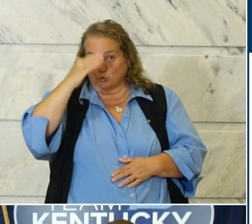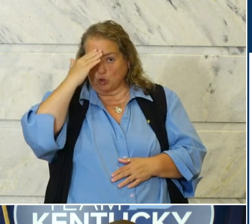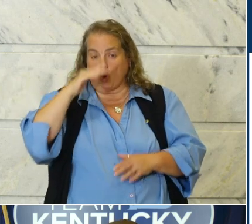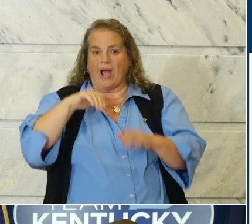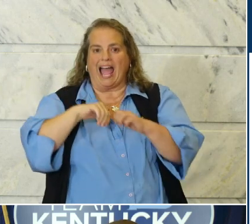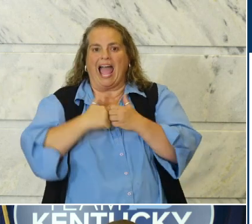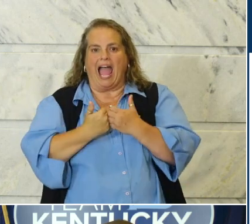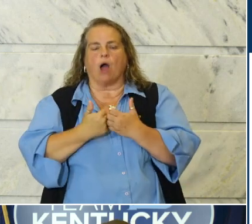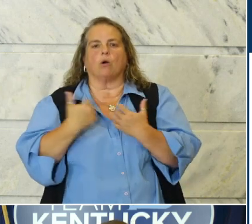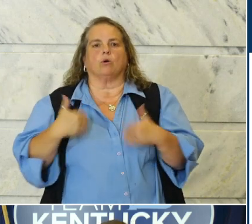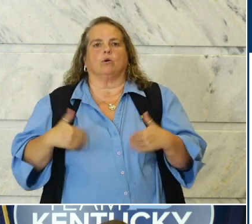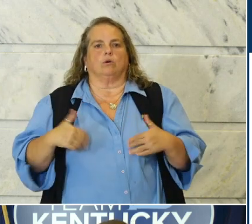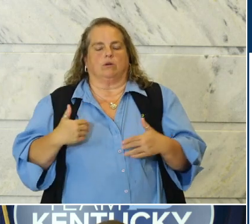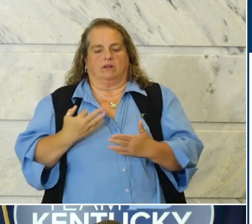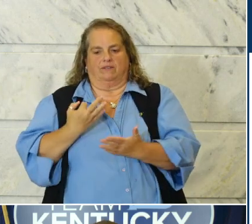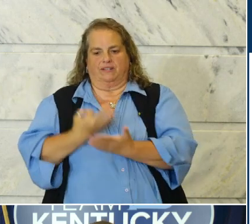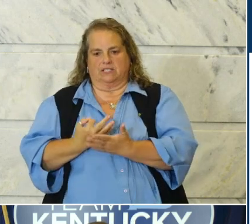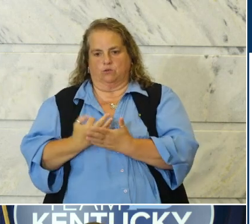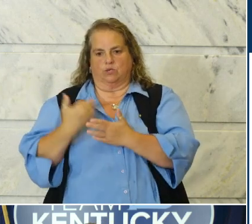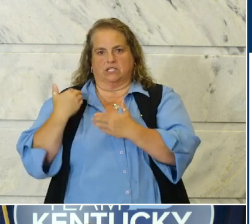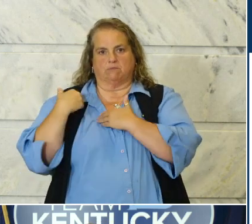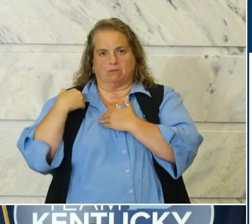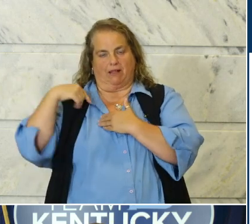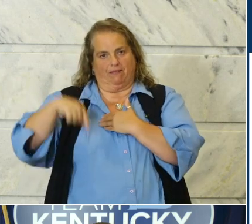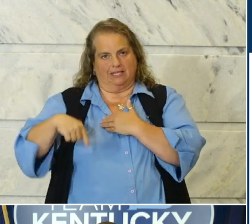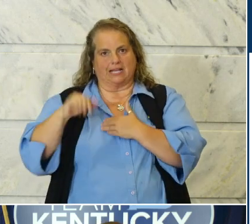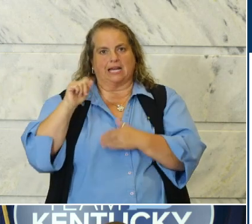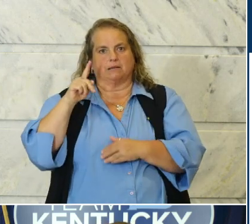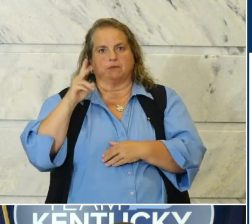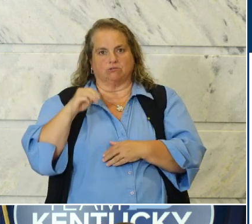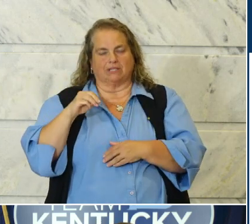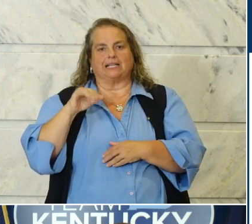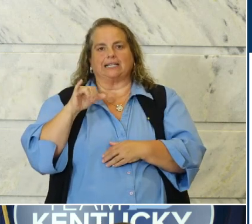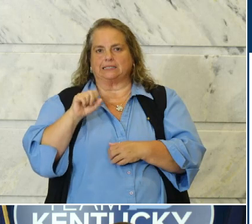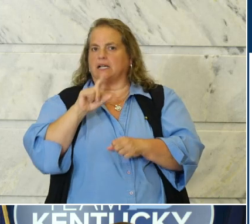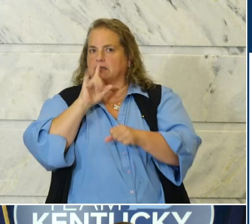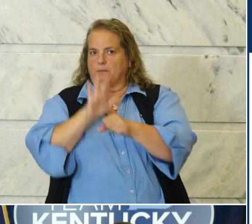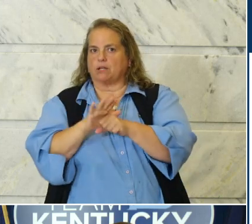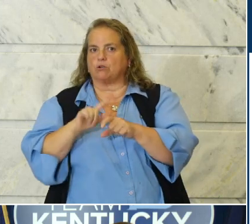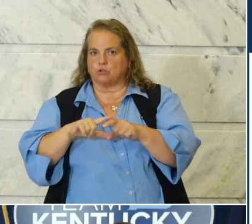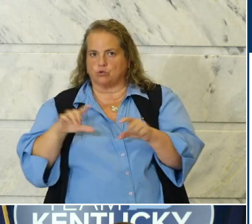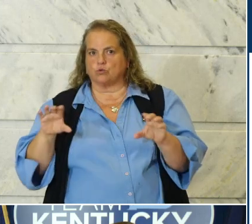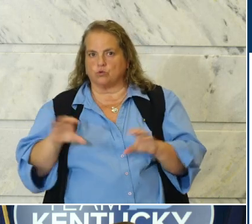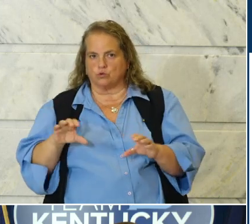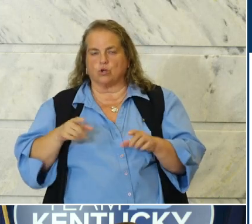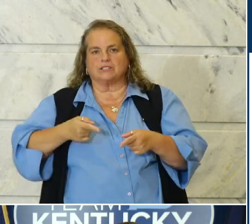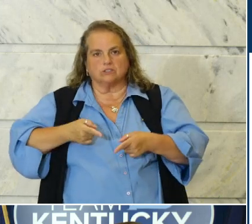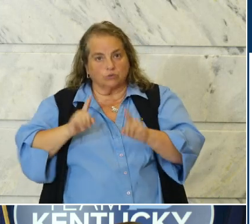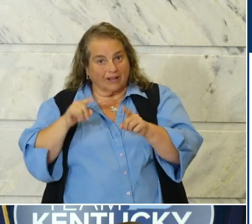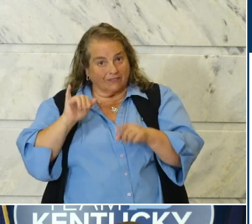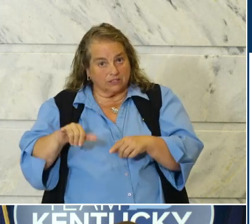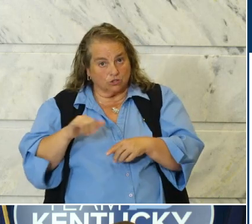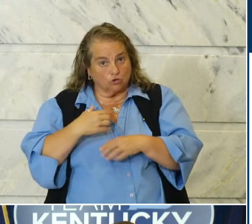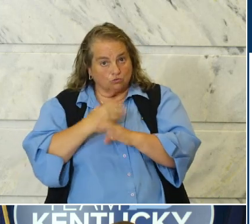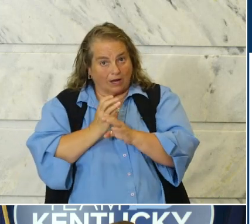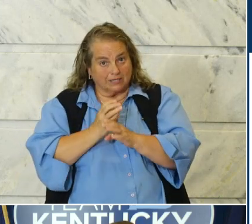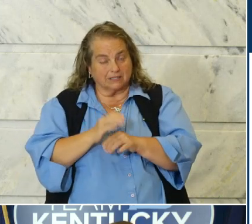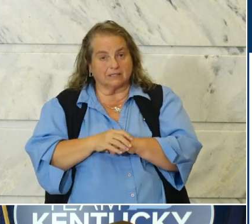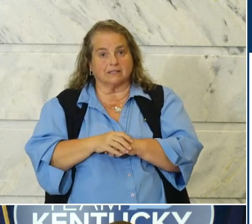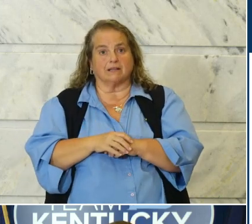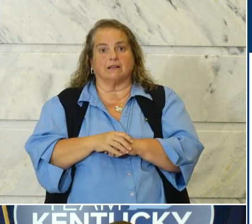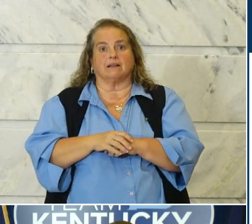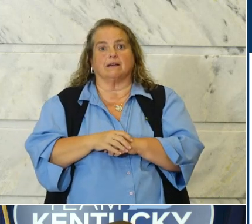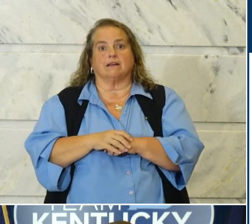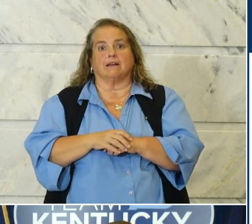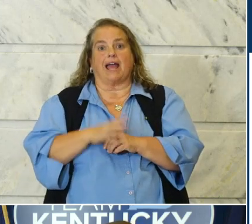fiscally responsible that this administration is committed to being, especially during this crisis. And this extra amount